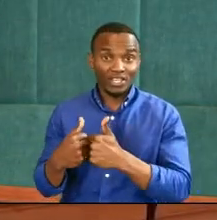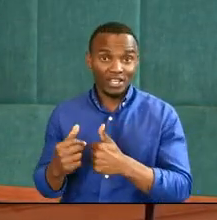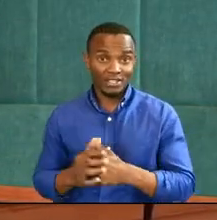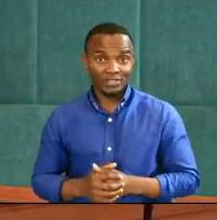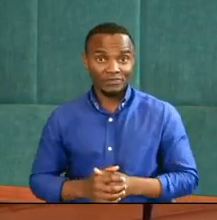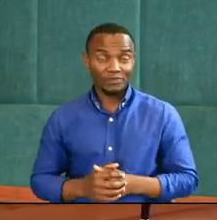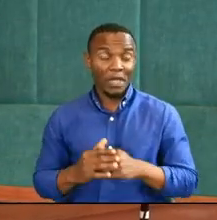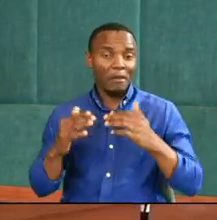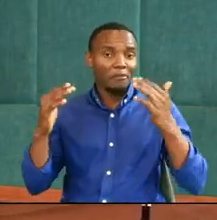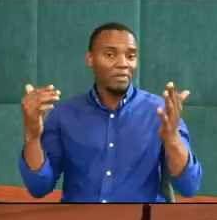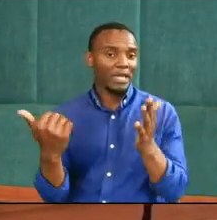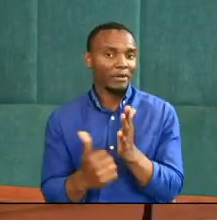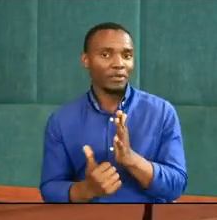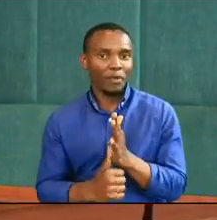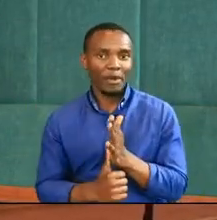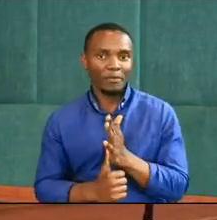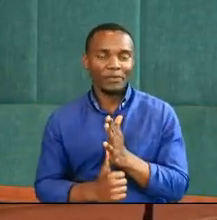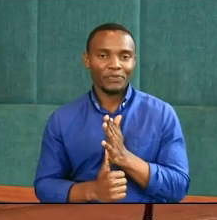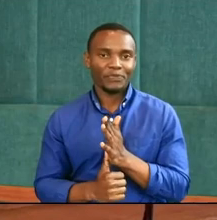Huge problem